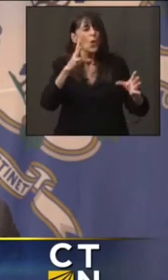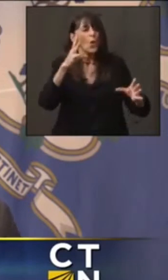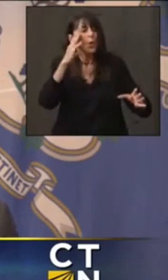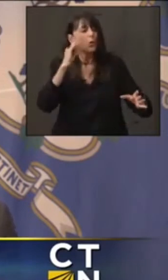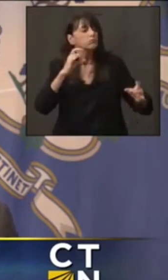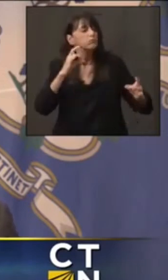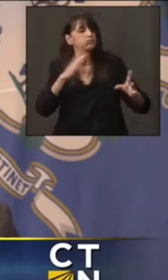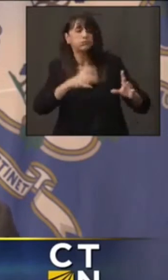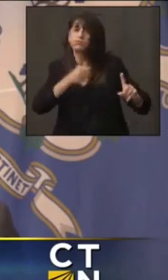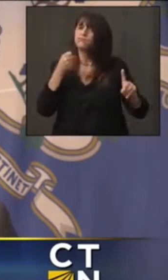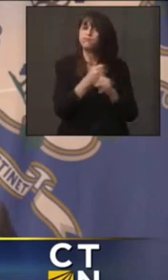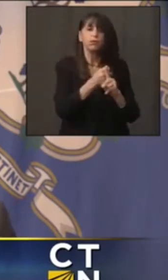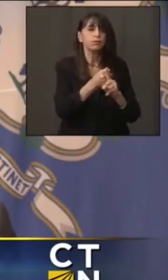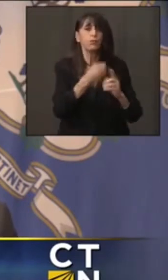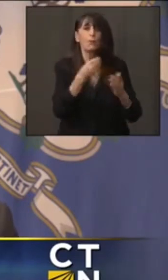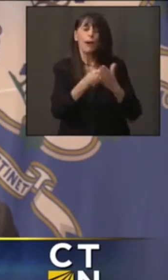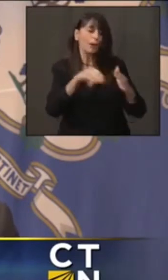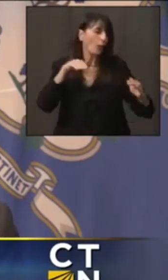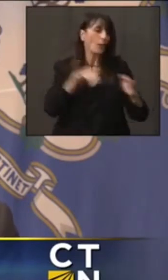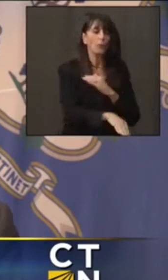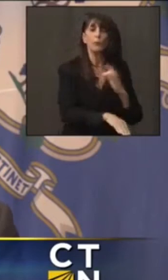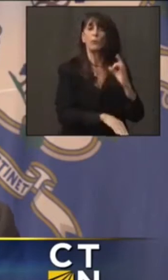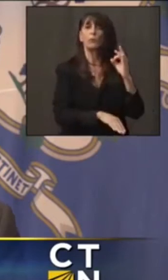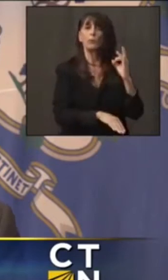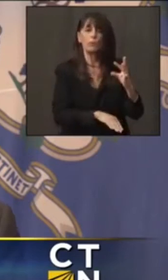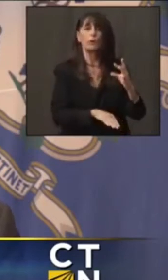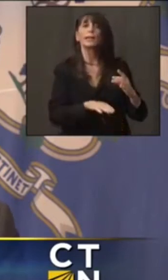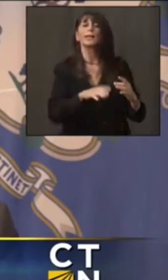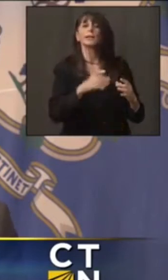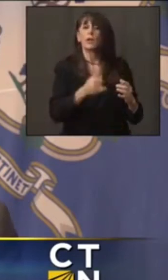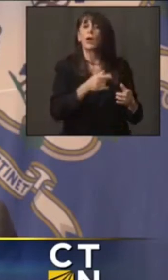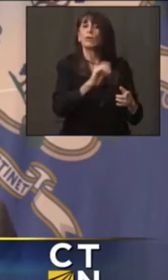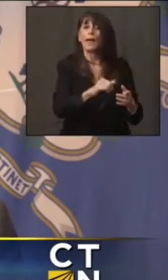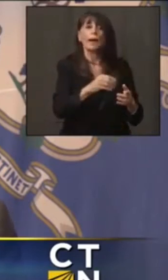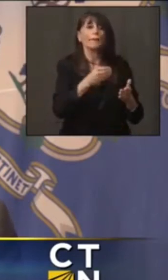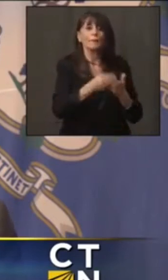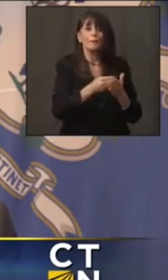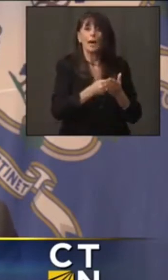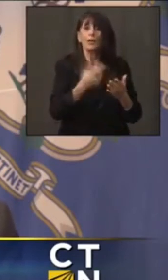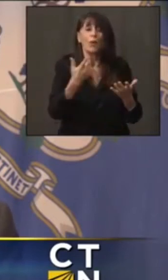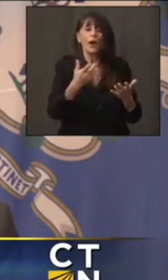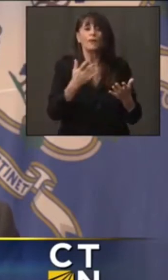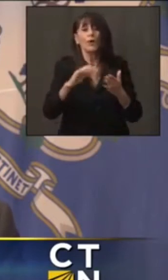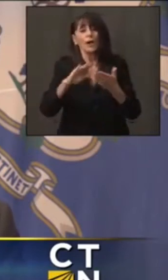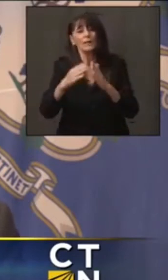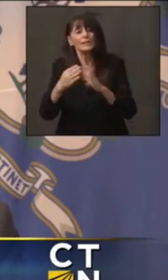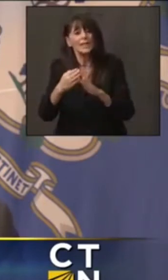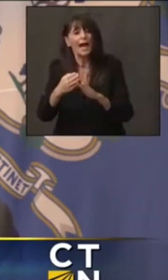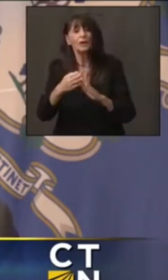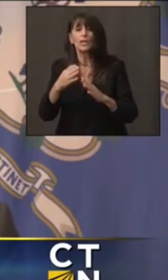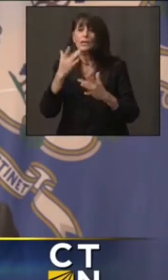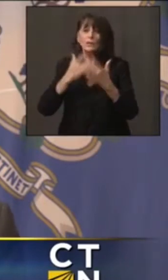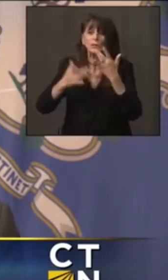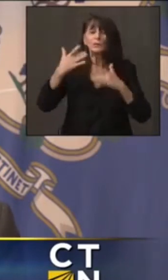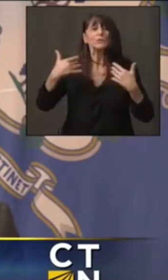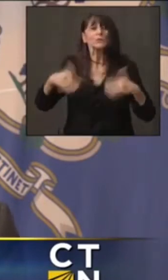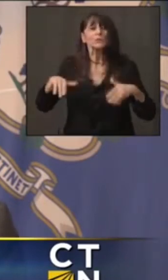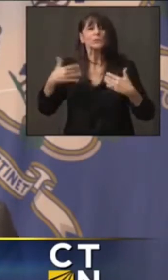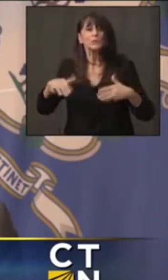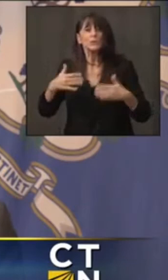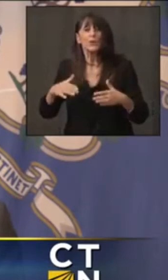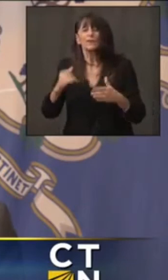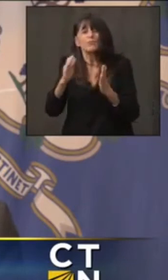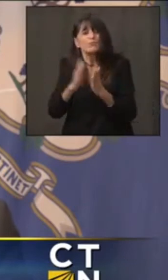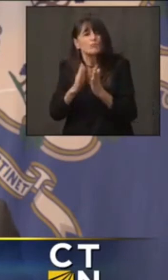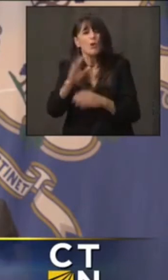COVID revenues shortfall. Half of that going to distressed municipalities, making sure those smallest